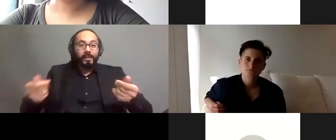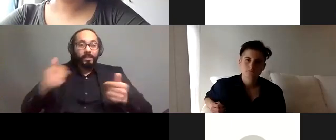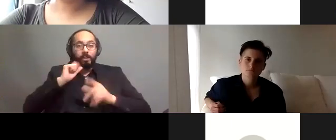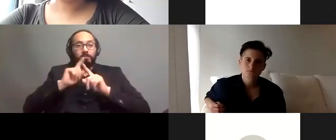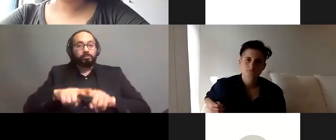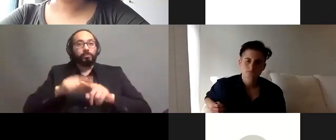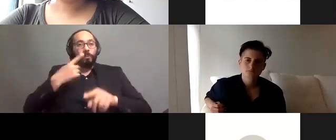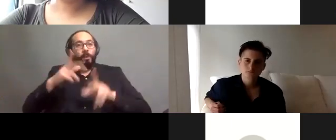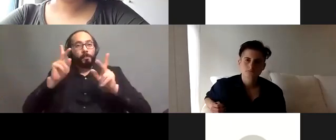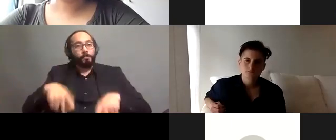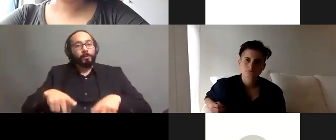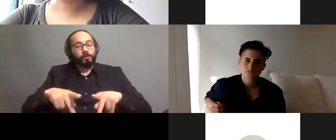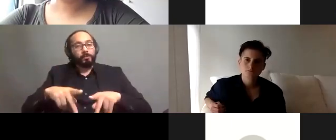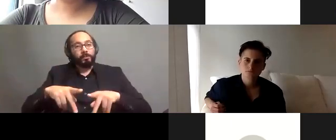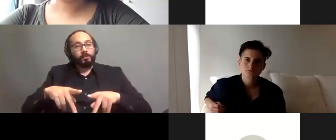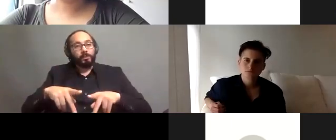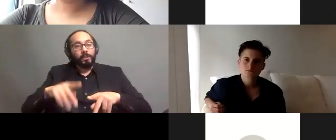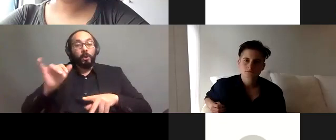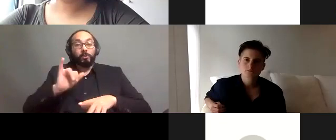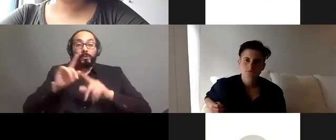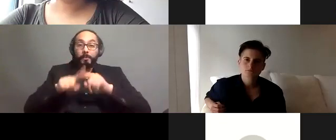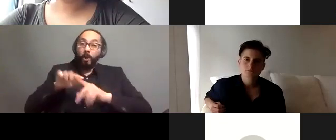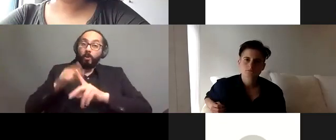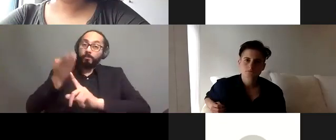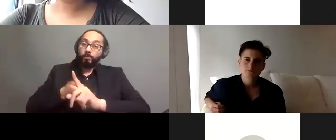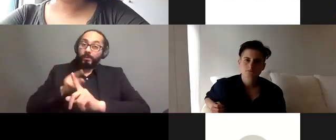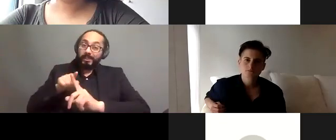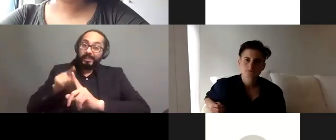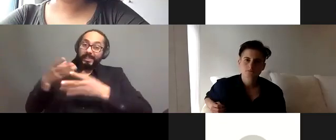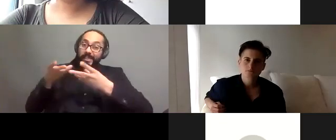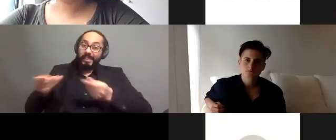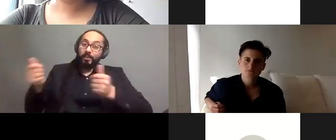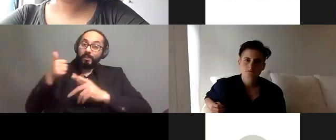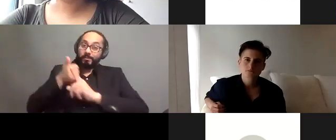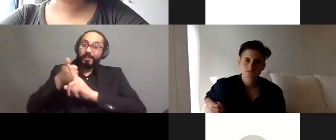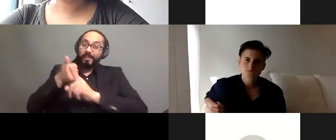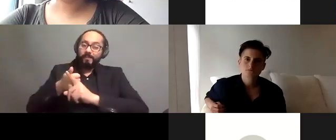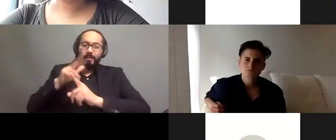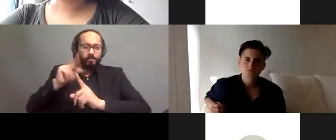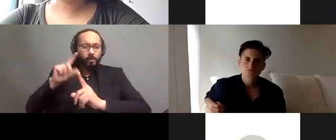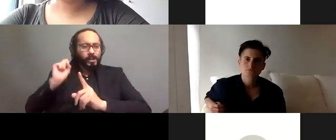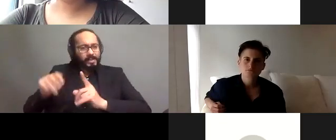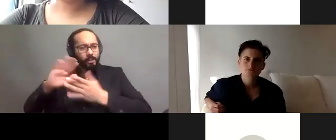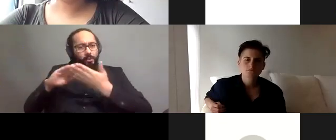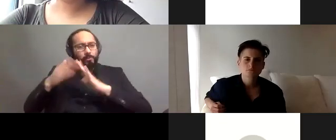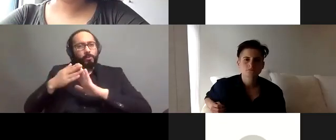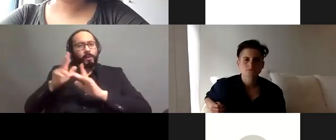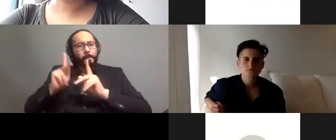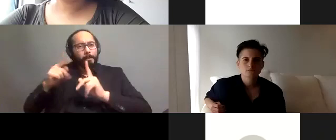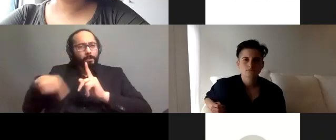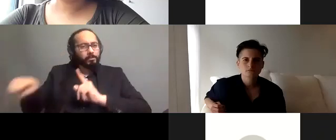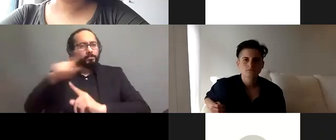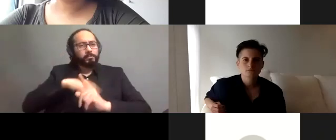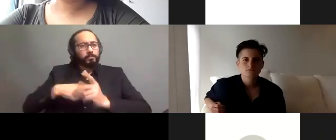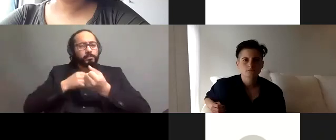all on that person to do their own healing either. Right. It's up to everybody. Right. Okay. Thank